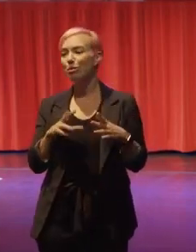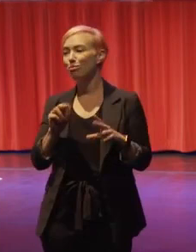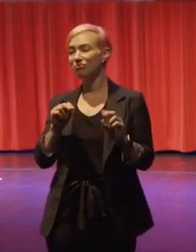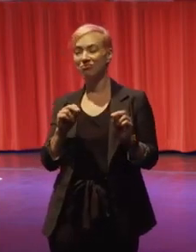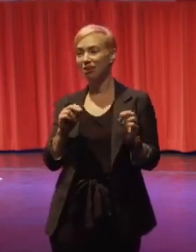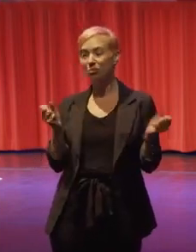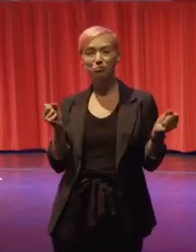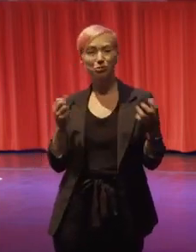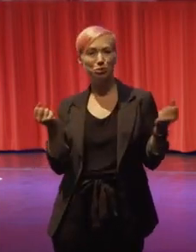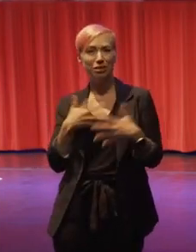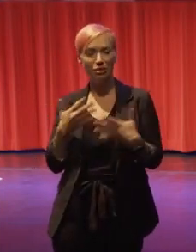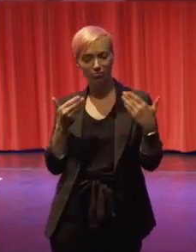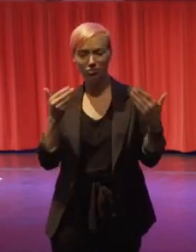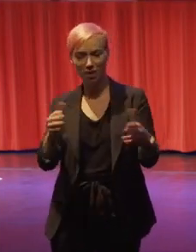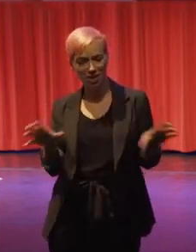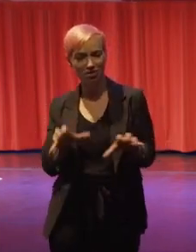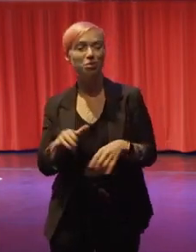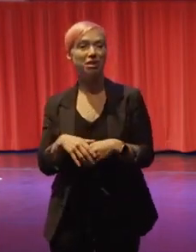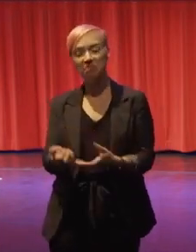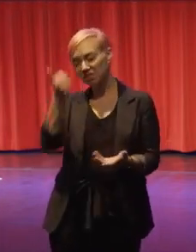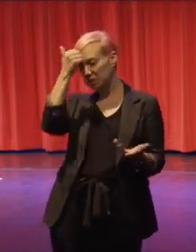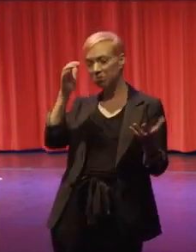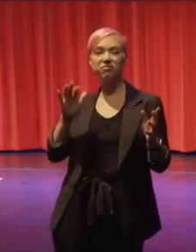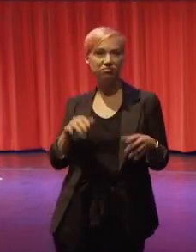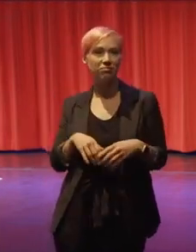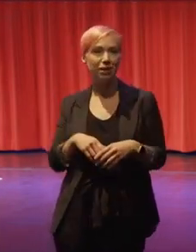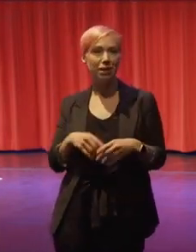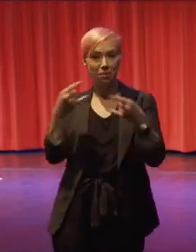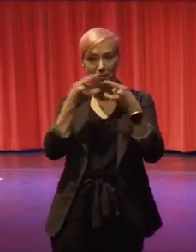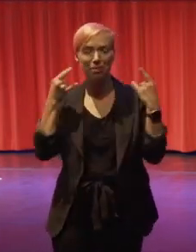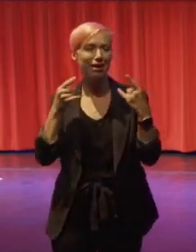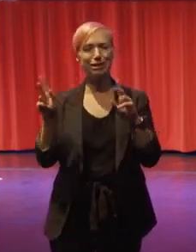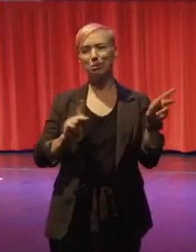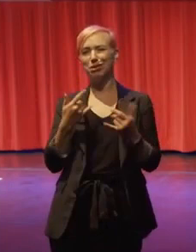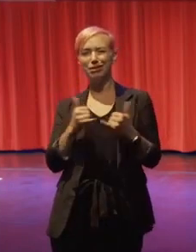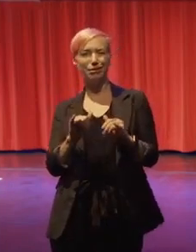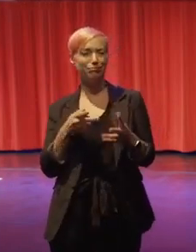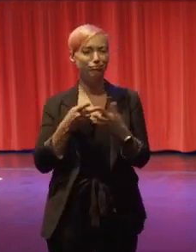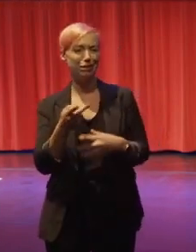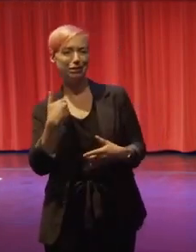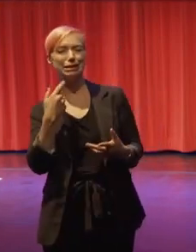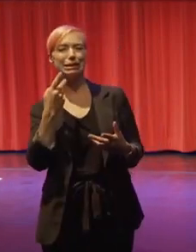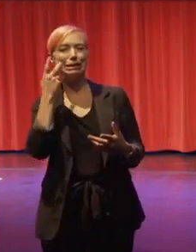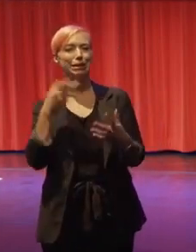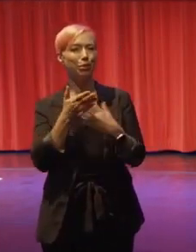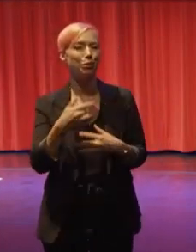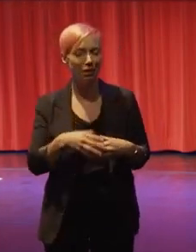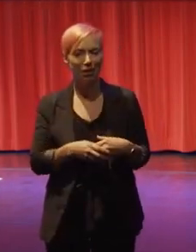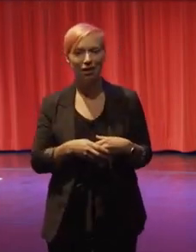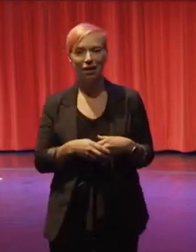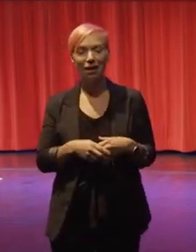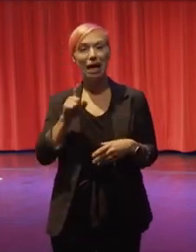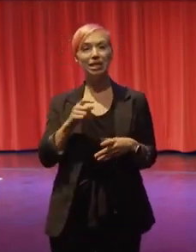scared to do it, feeling stupid. When I've worn a mask, they've seen right through it like a dream that's lucid, translucent. Gotta